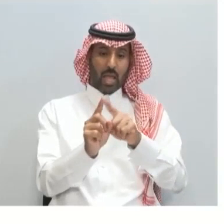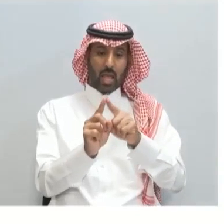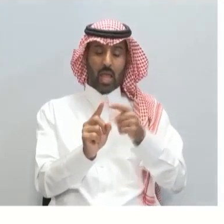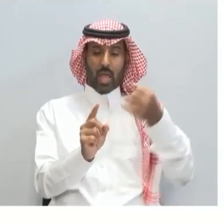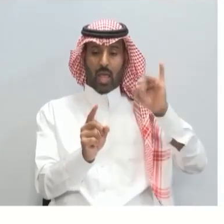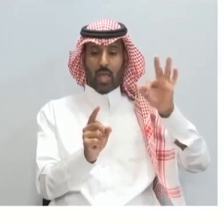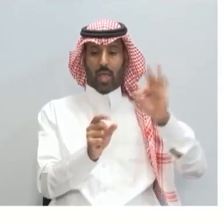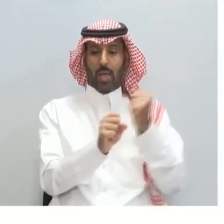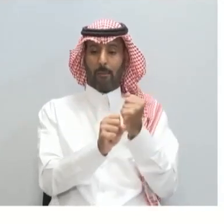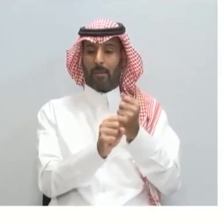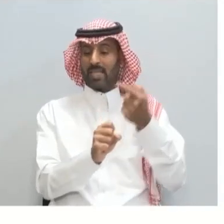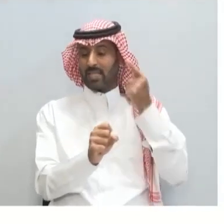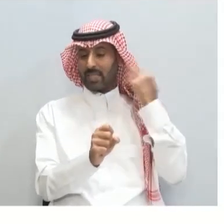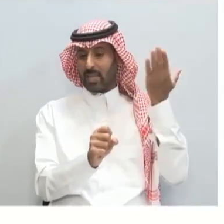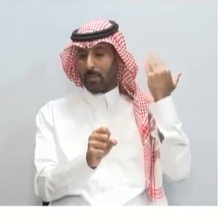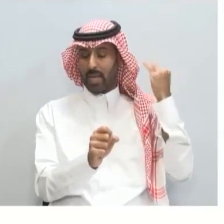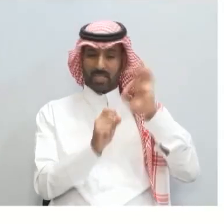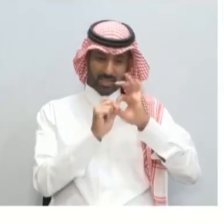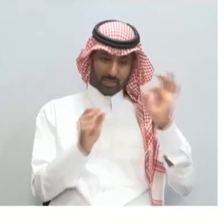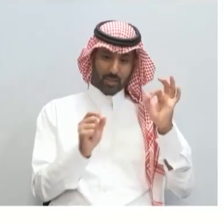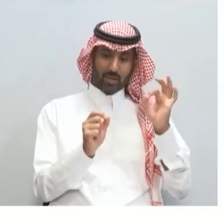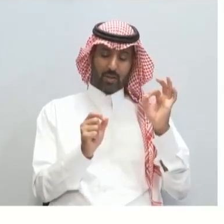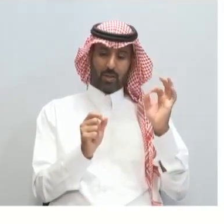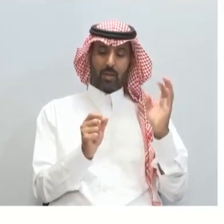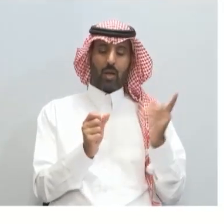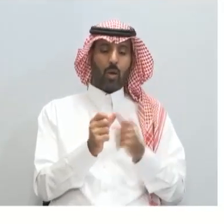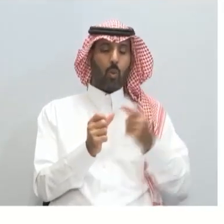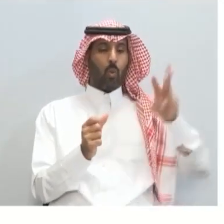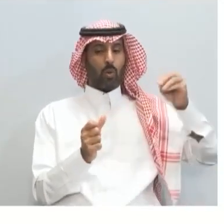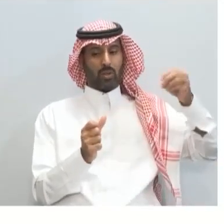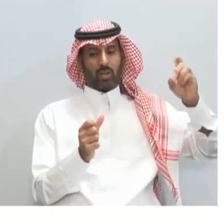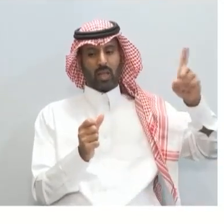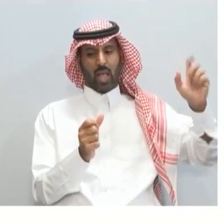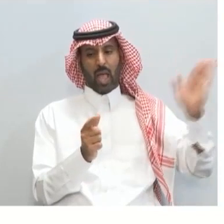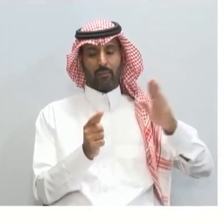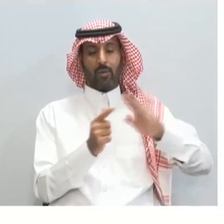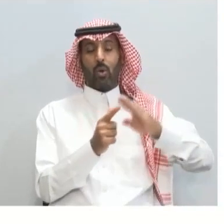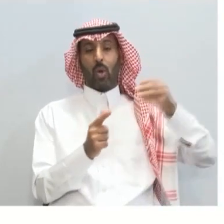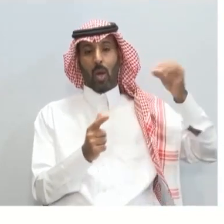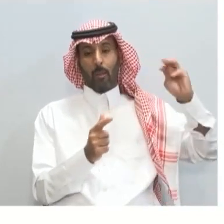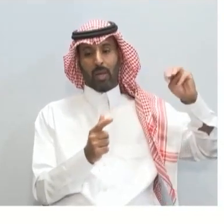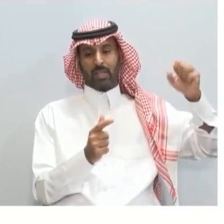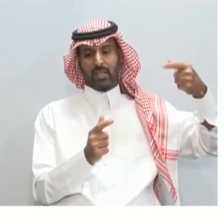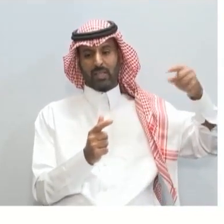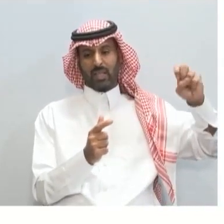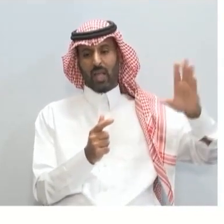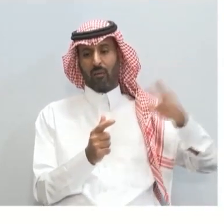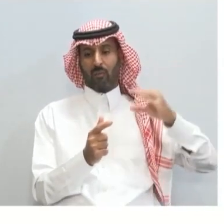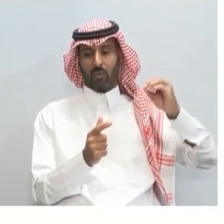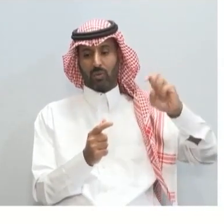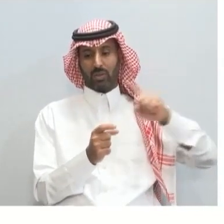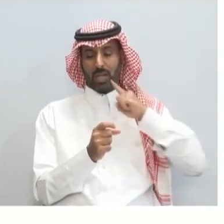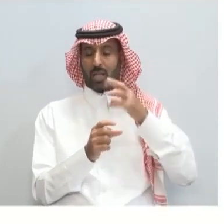we use the past perfect and we use would have could have or might have in the